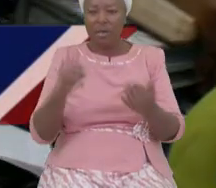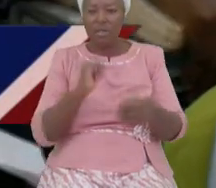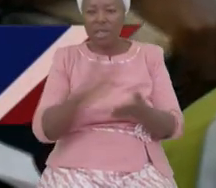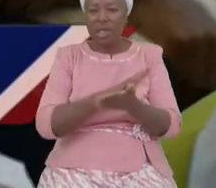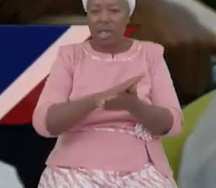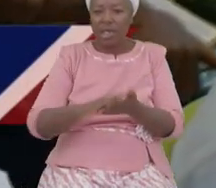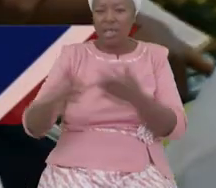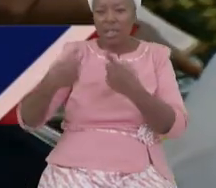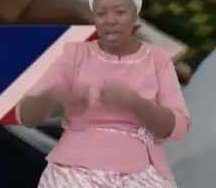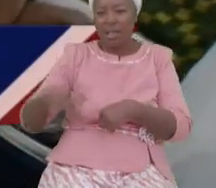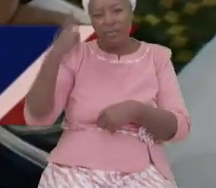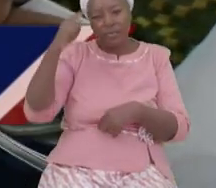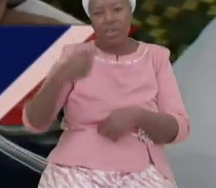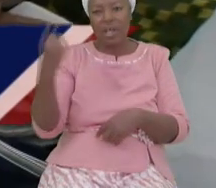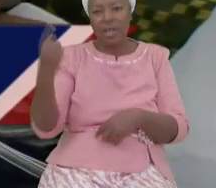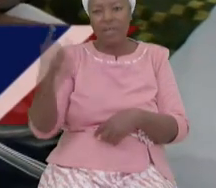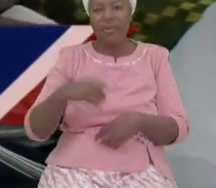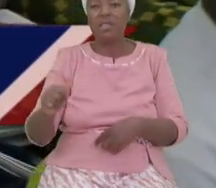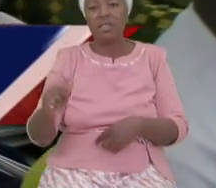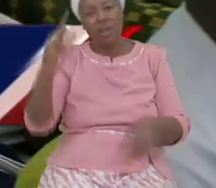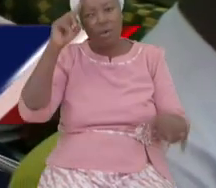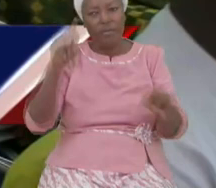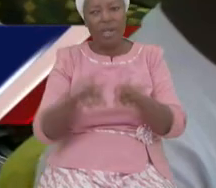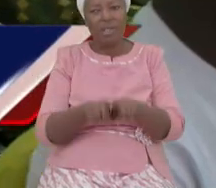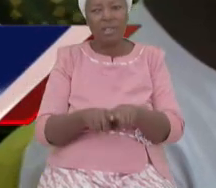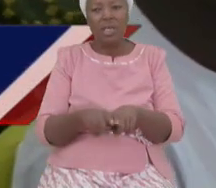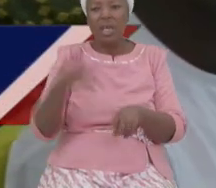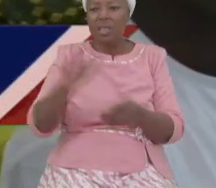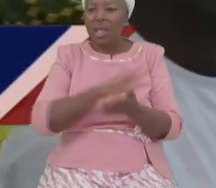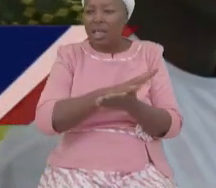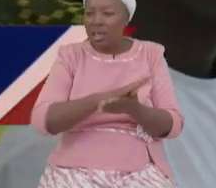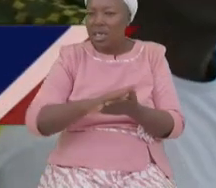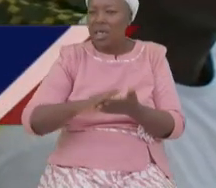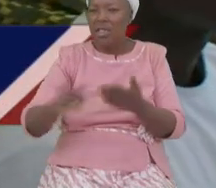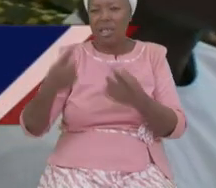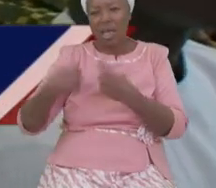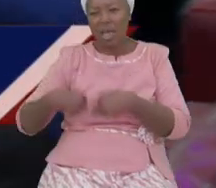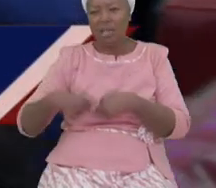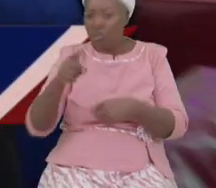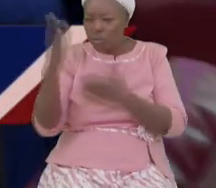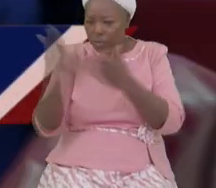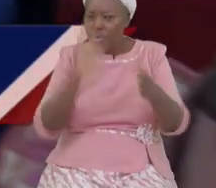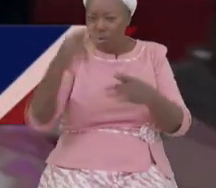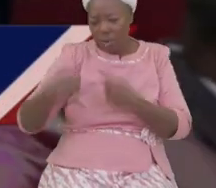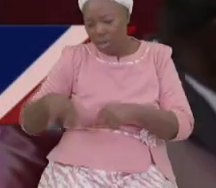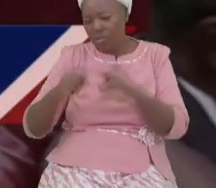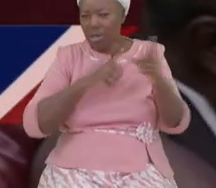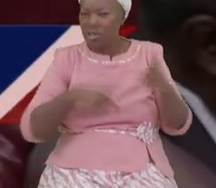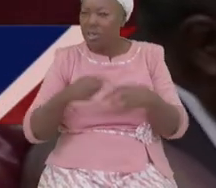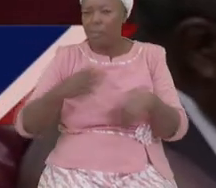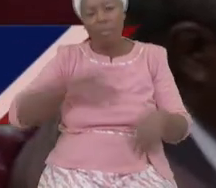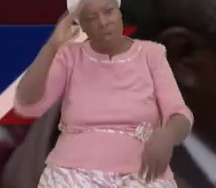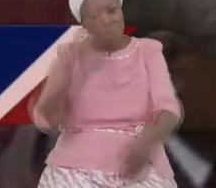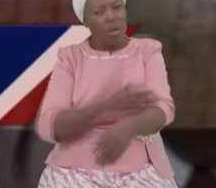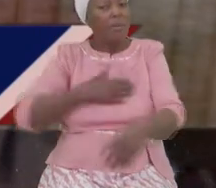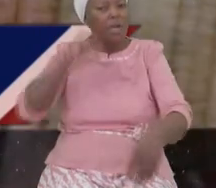everlasting covenant. The cleansed heart. You bring your heart to the Lord. It says, my son, my daughter, give